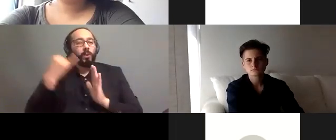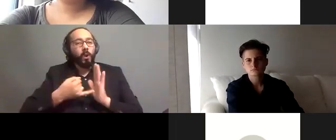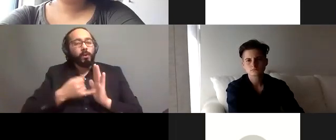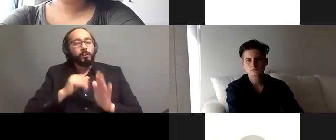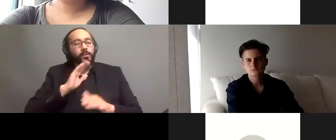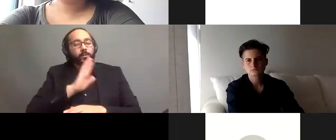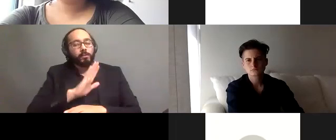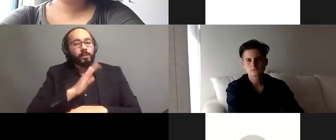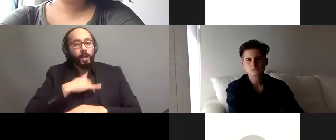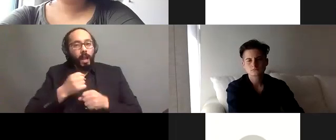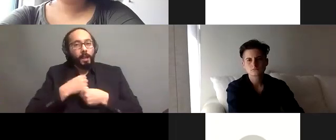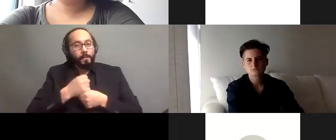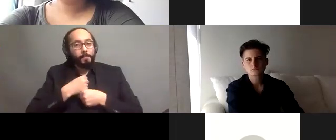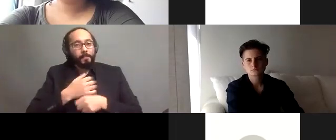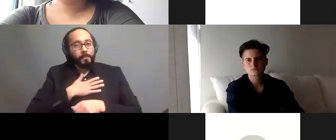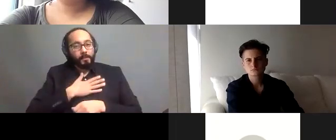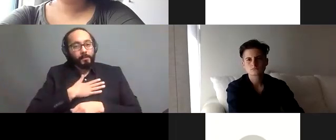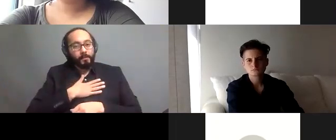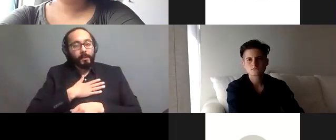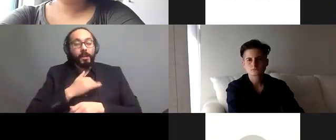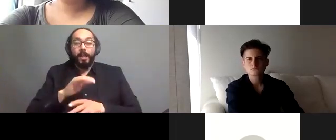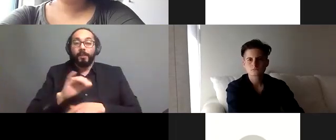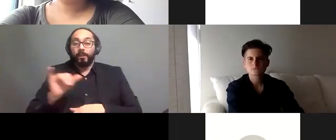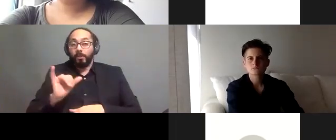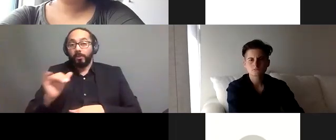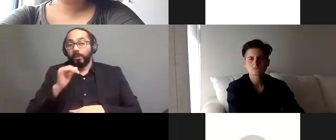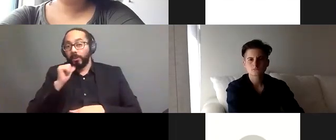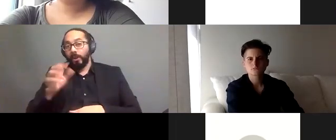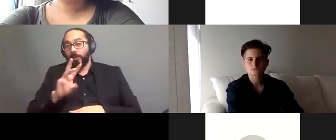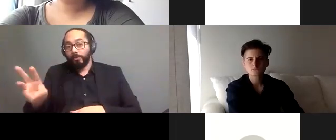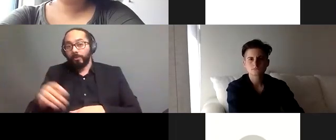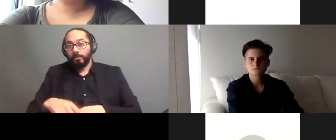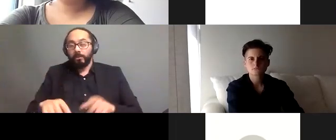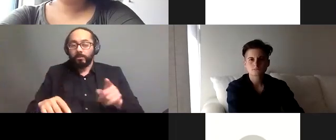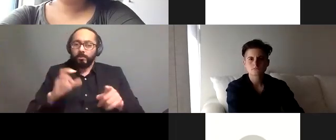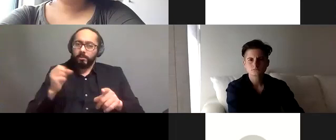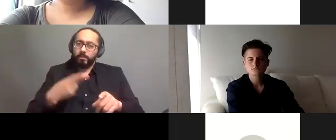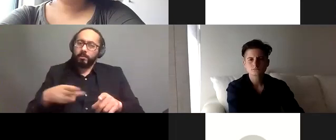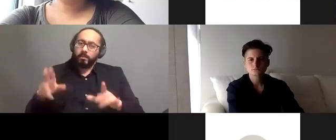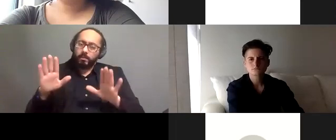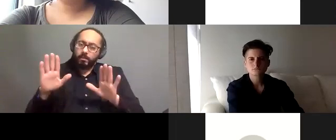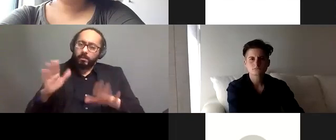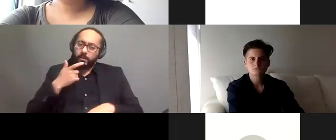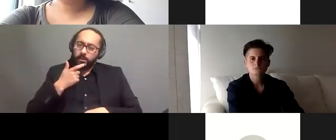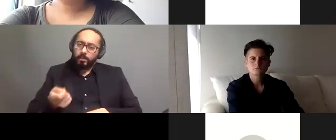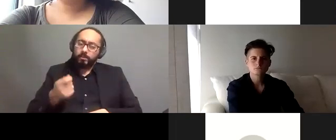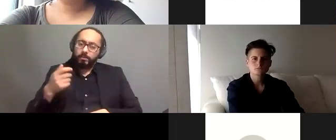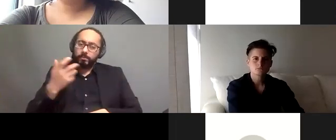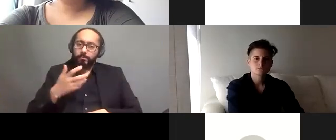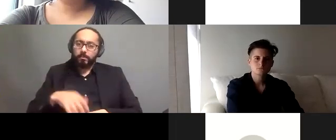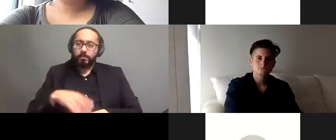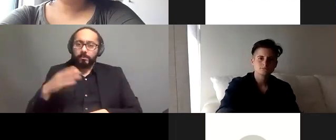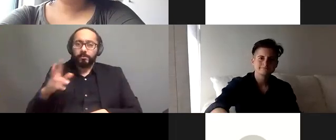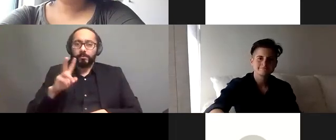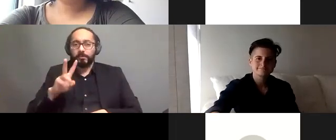of the Western and non-Western. Oh, interesting. Yeah. Great. Van Lisa, could you answer the